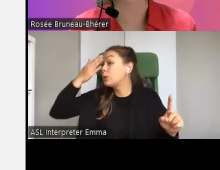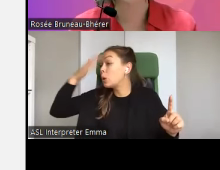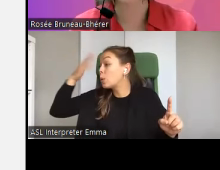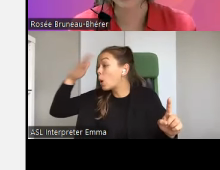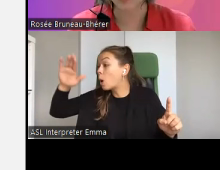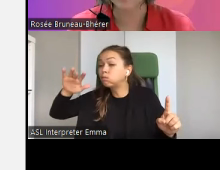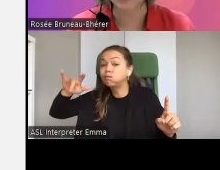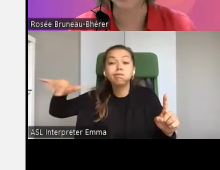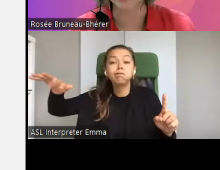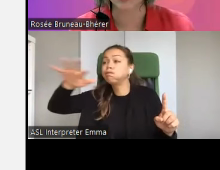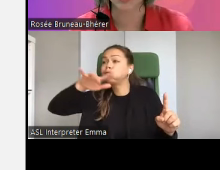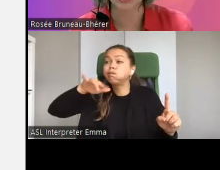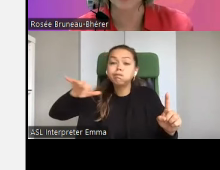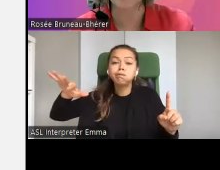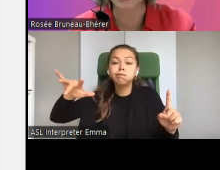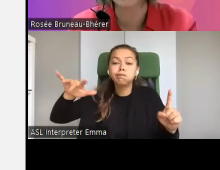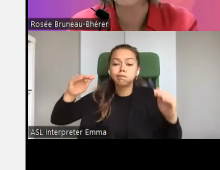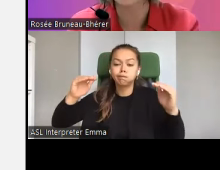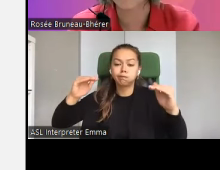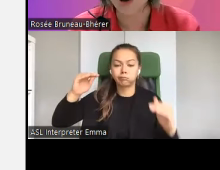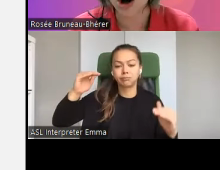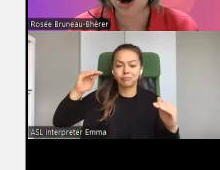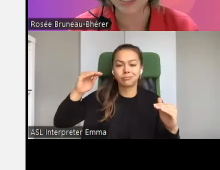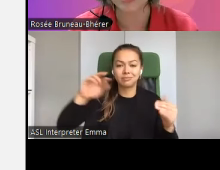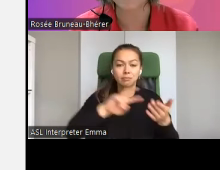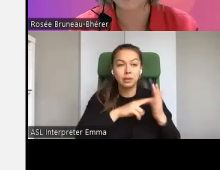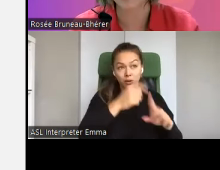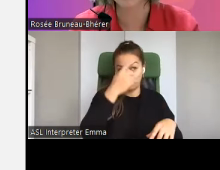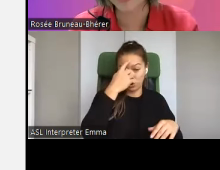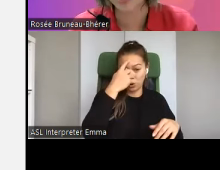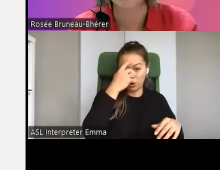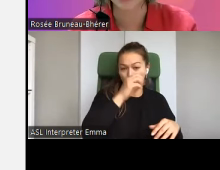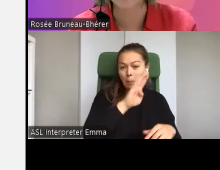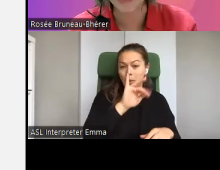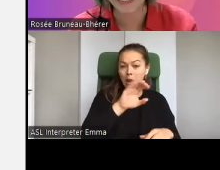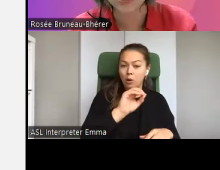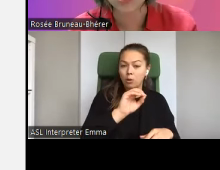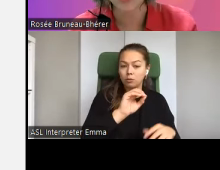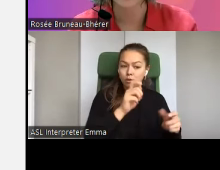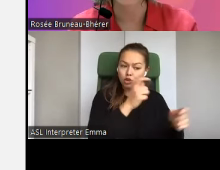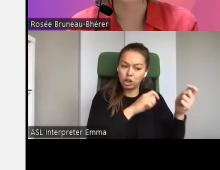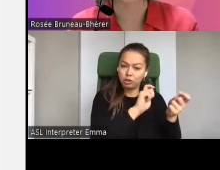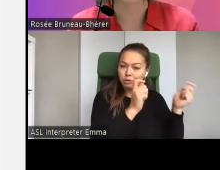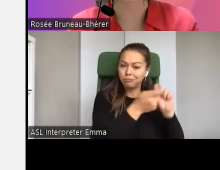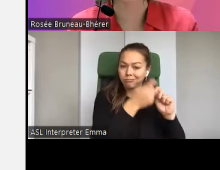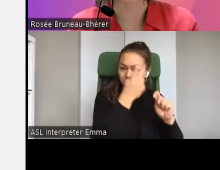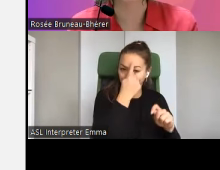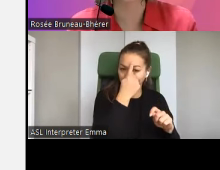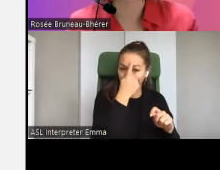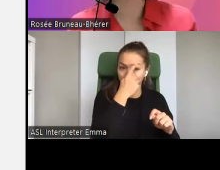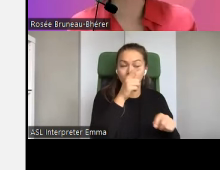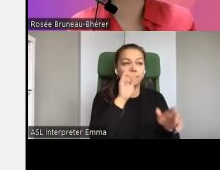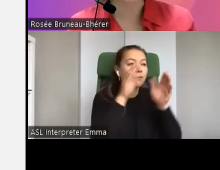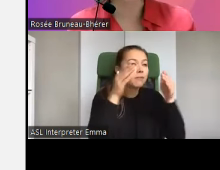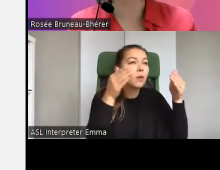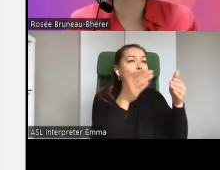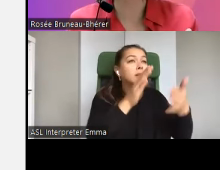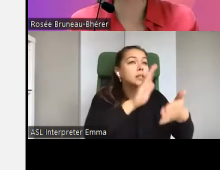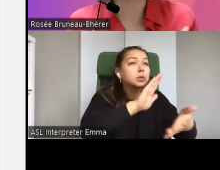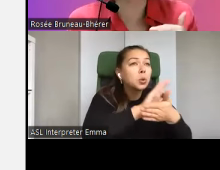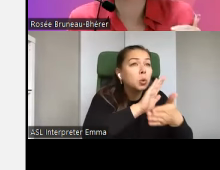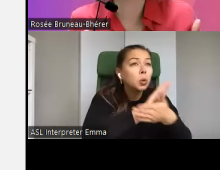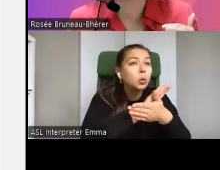are neurobiological changes for him. And Jeremy has trouble concentrating at school. He can't make cognitive effort. He's described as being